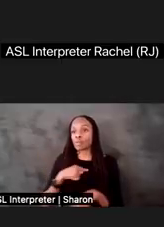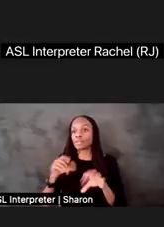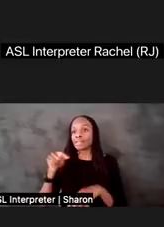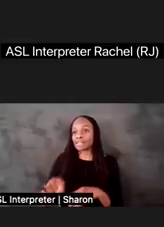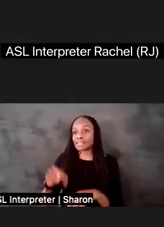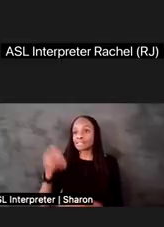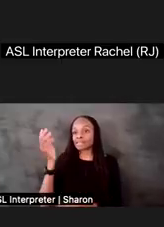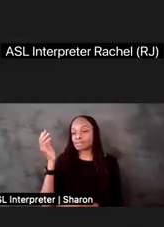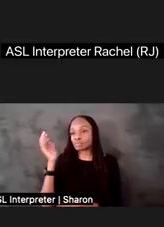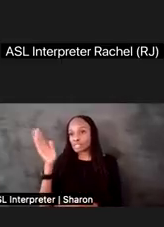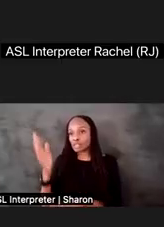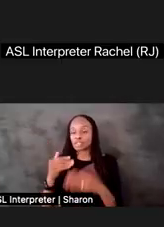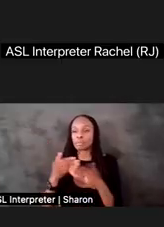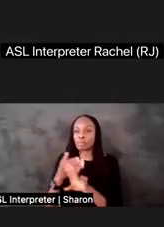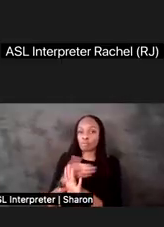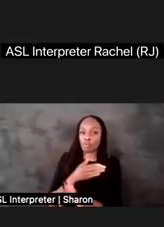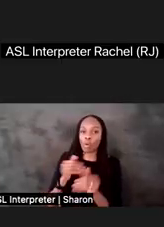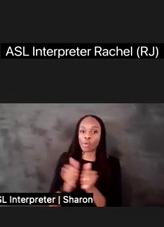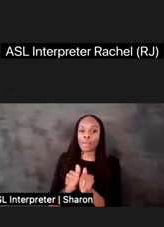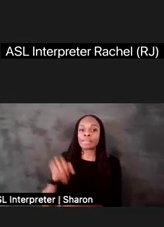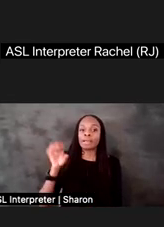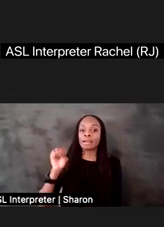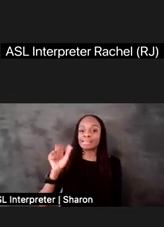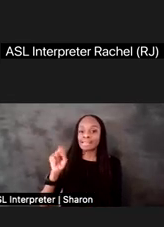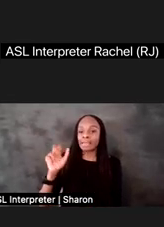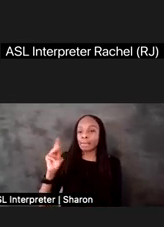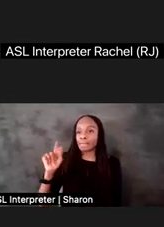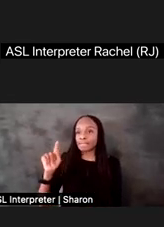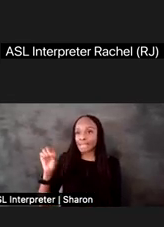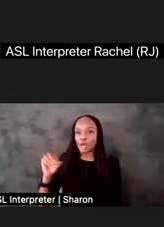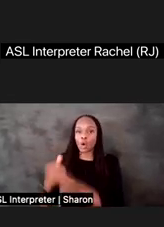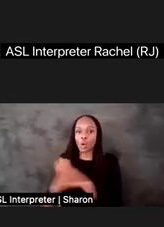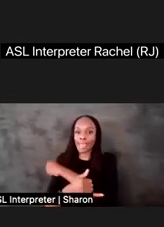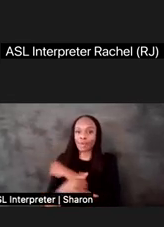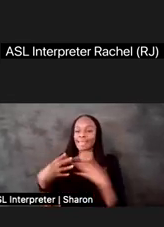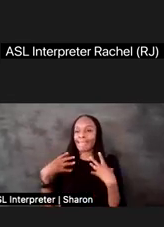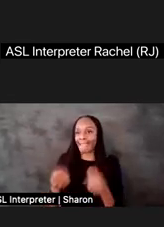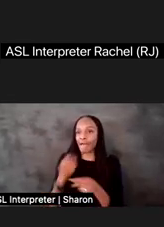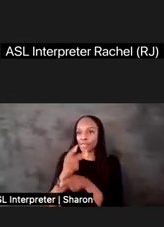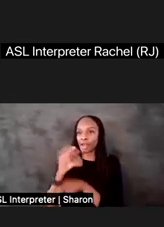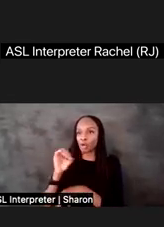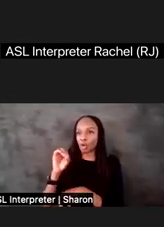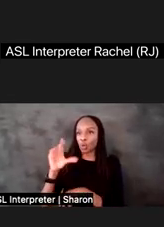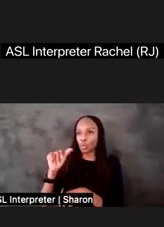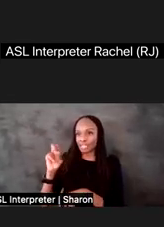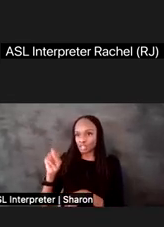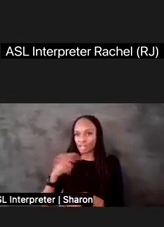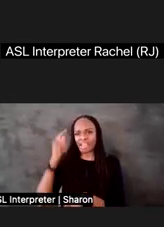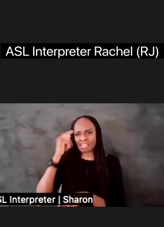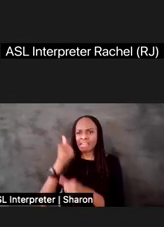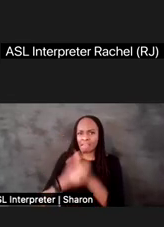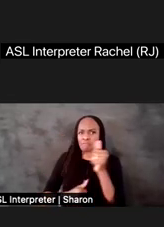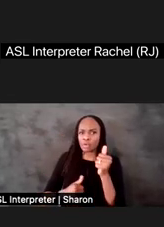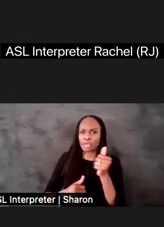the San Mateo County Healthcare Coalition. I believe each county has a healthcare coalition, or for Medical